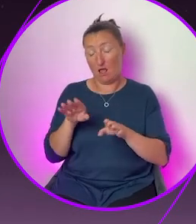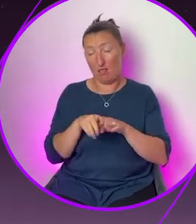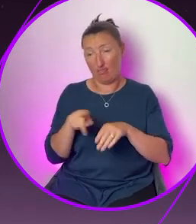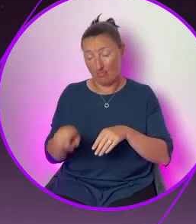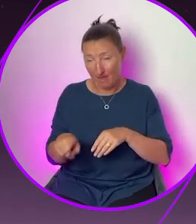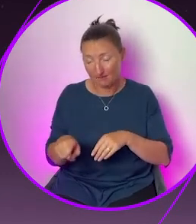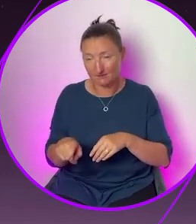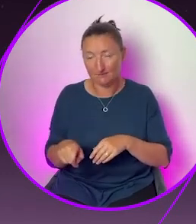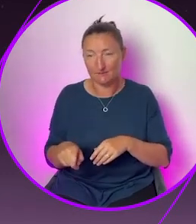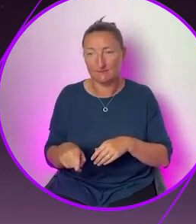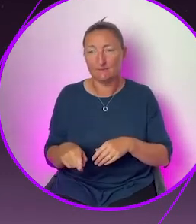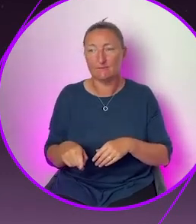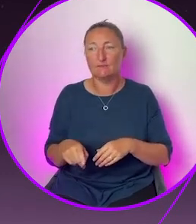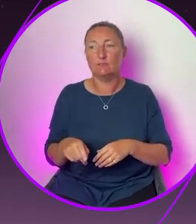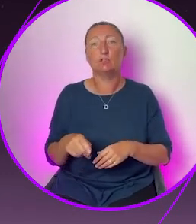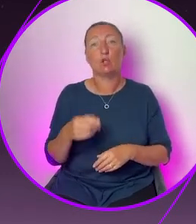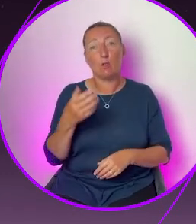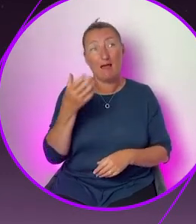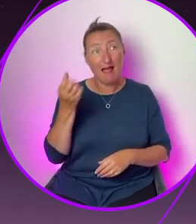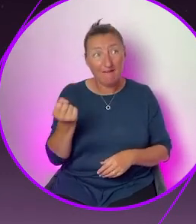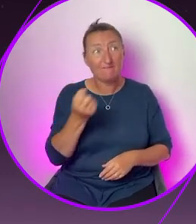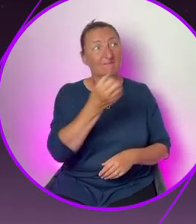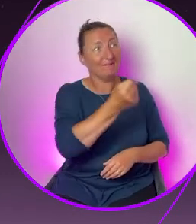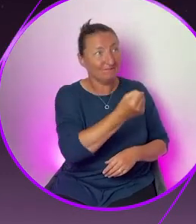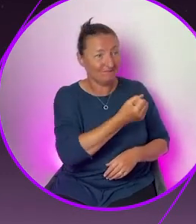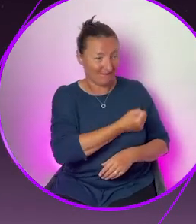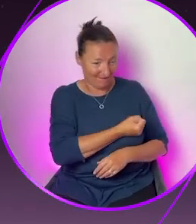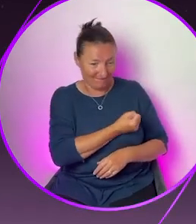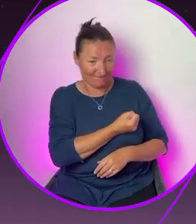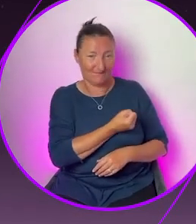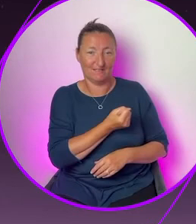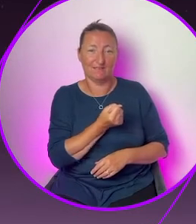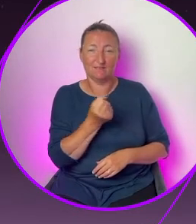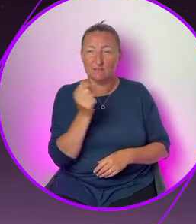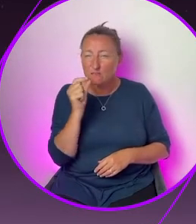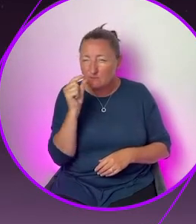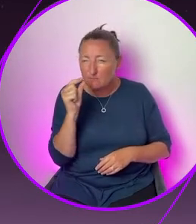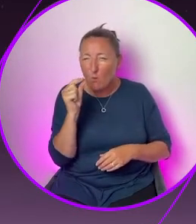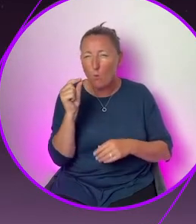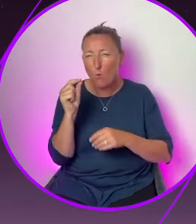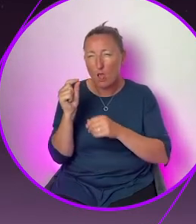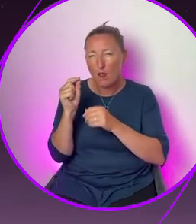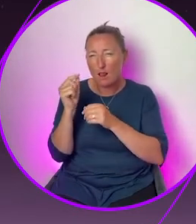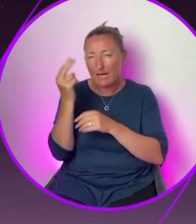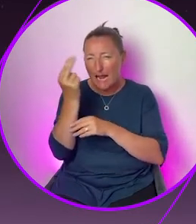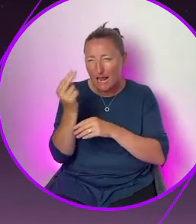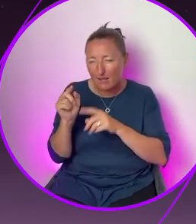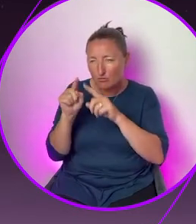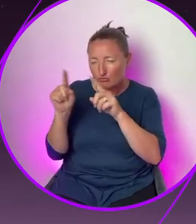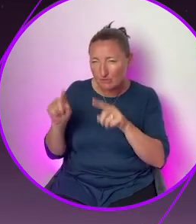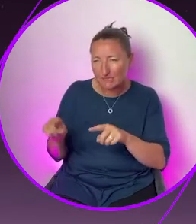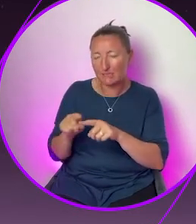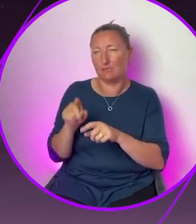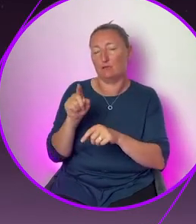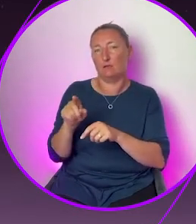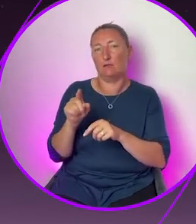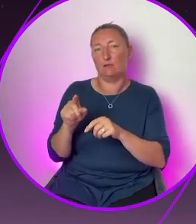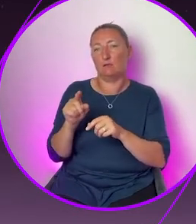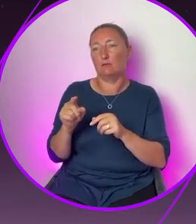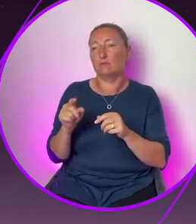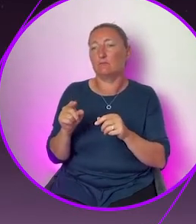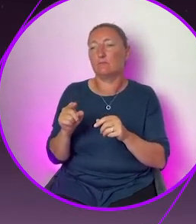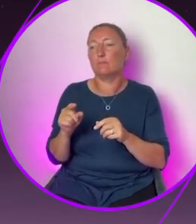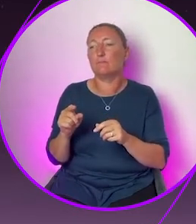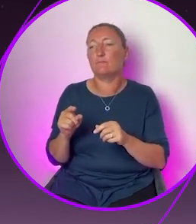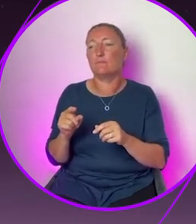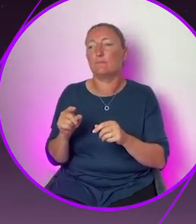those kinds of, you know, a number of different sort of small galleries that are able to provide these sort of skills sharing.